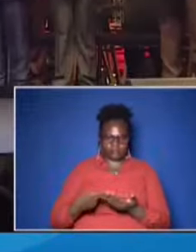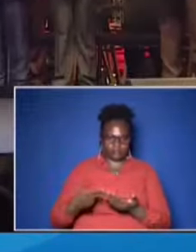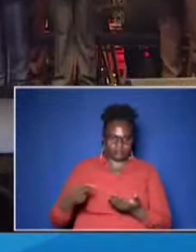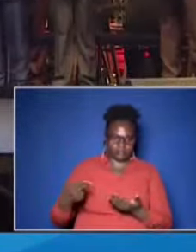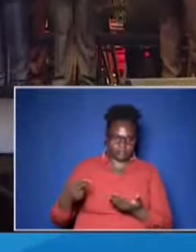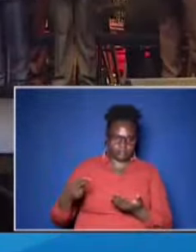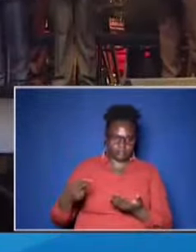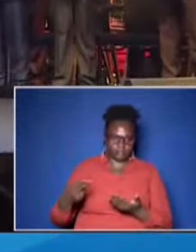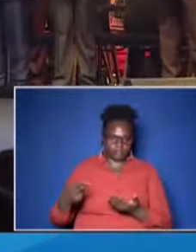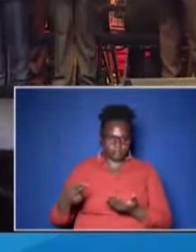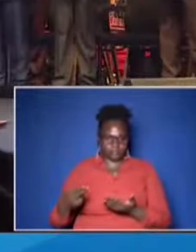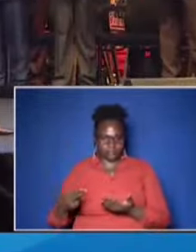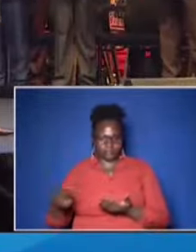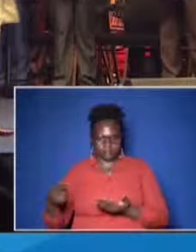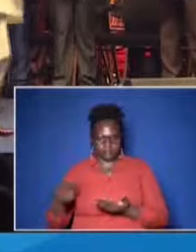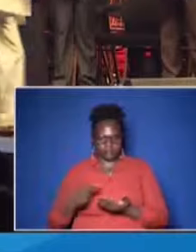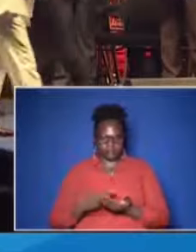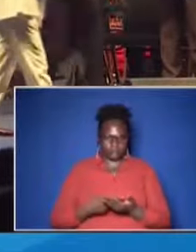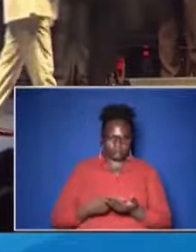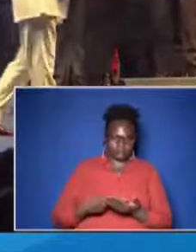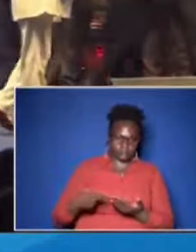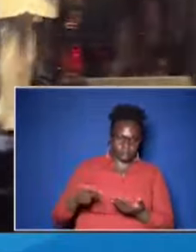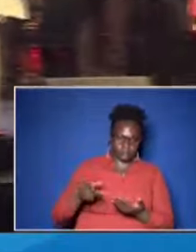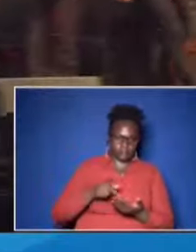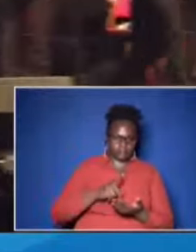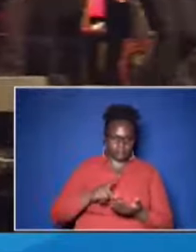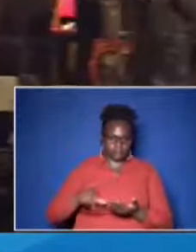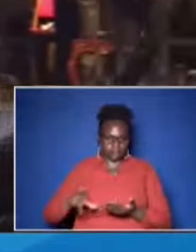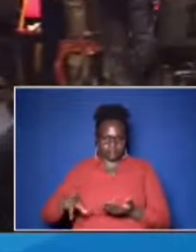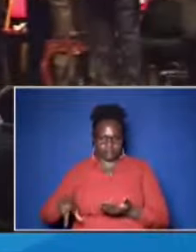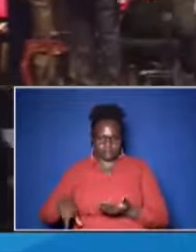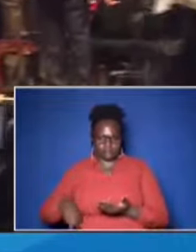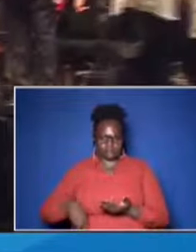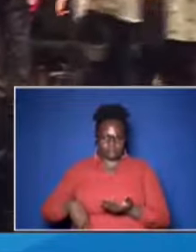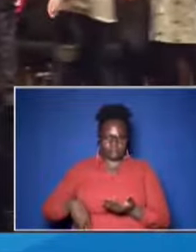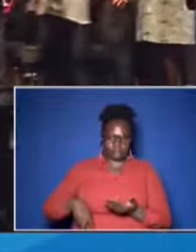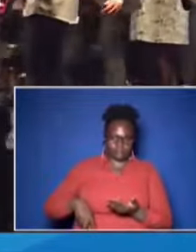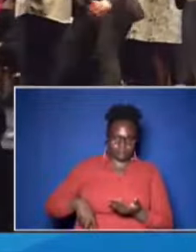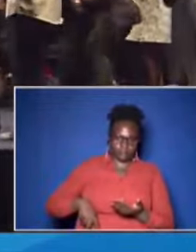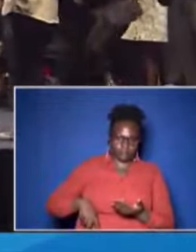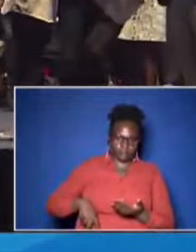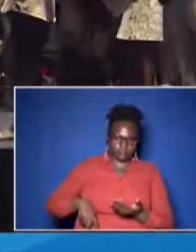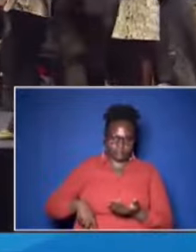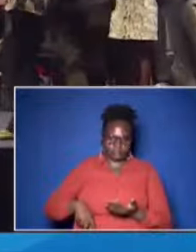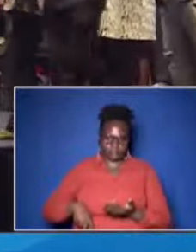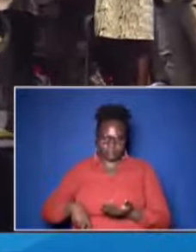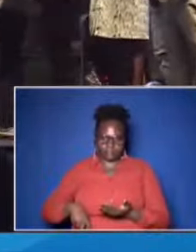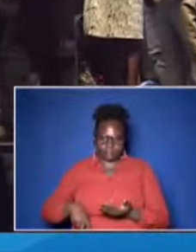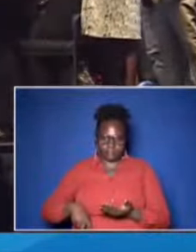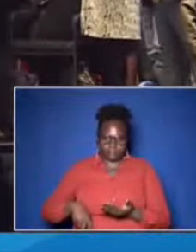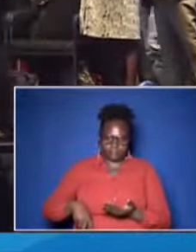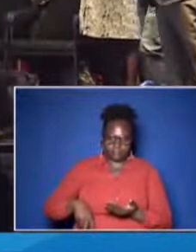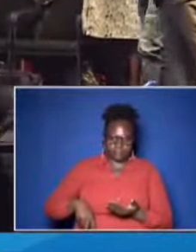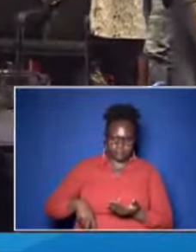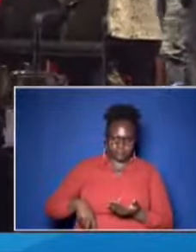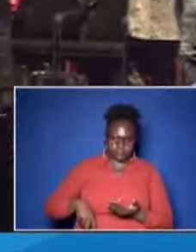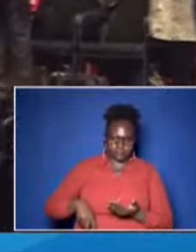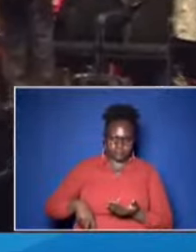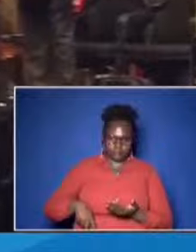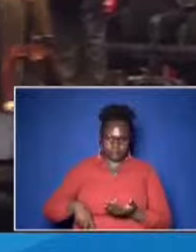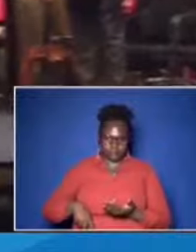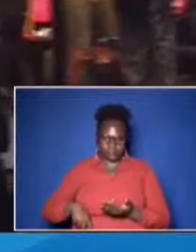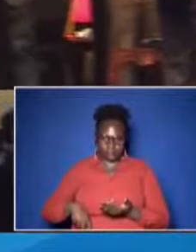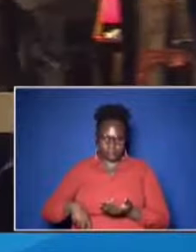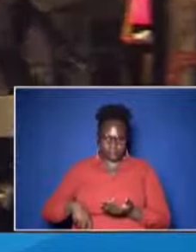if God heals you get up here Dash in his left ear God just opened his